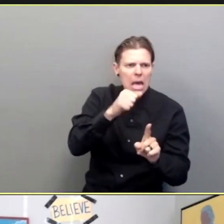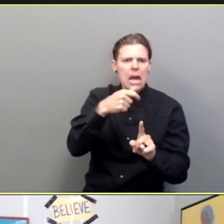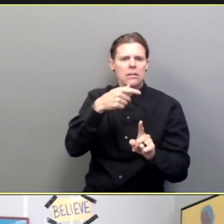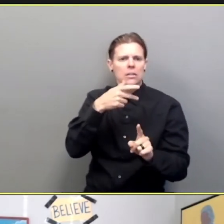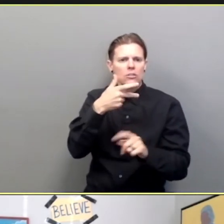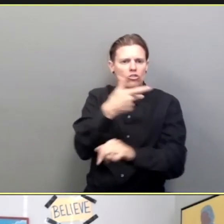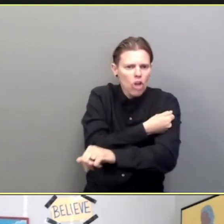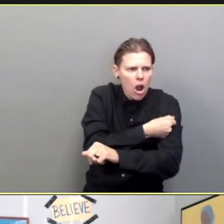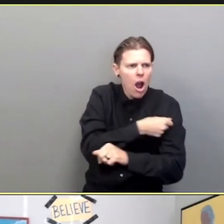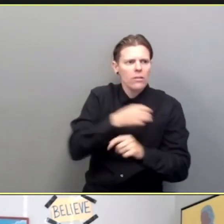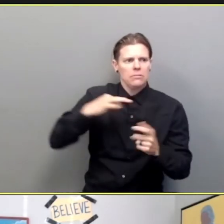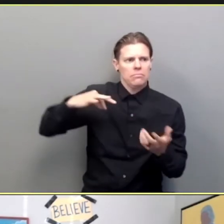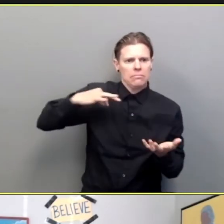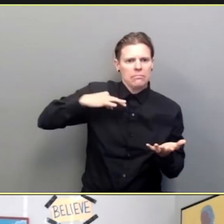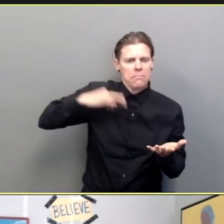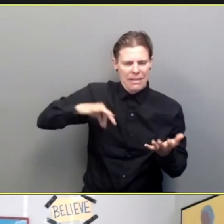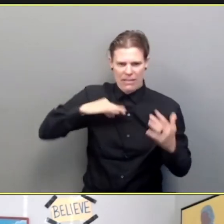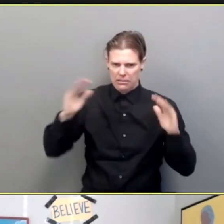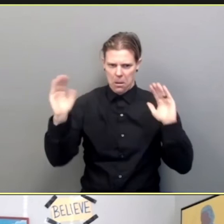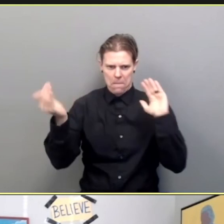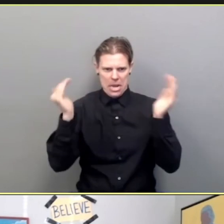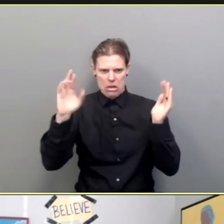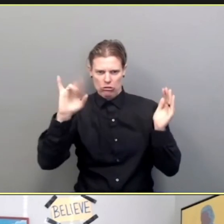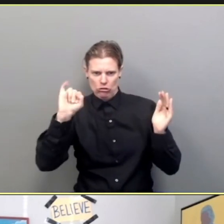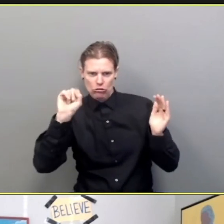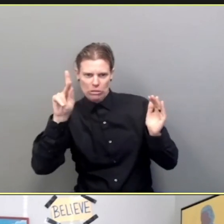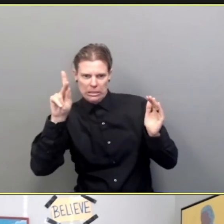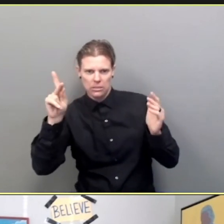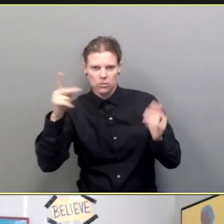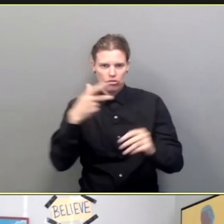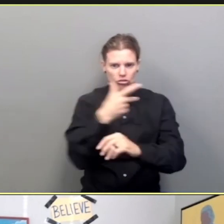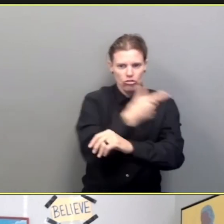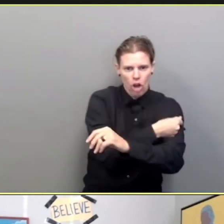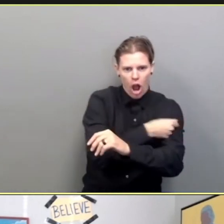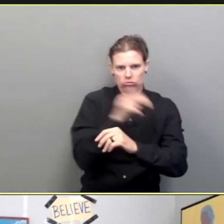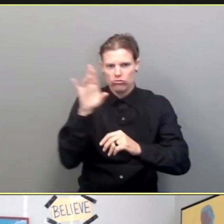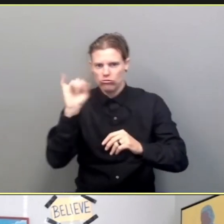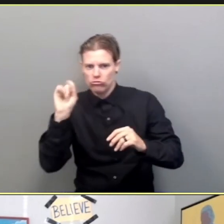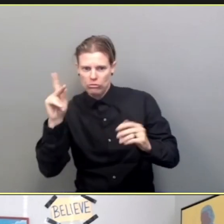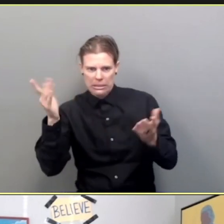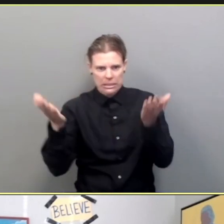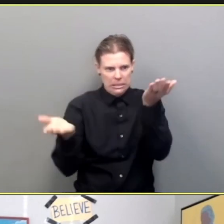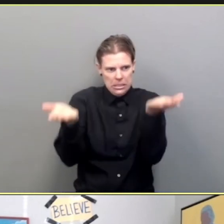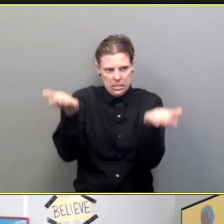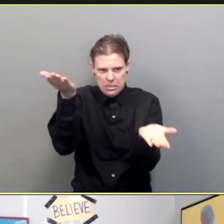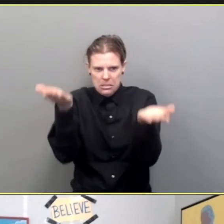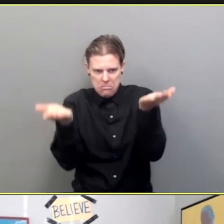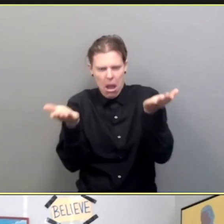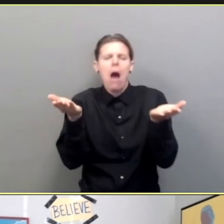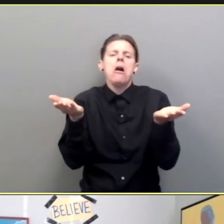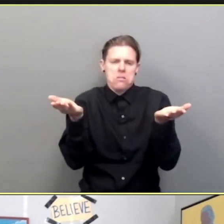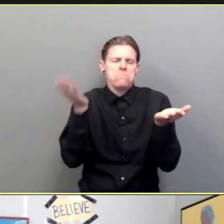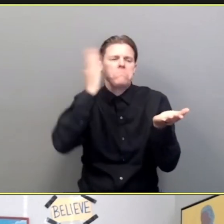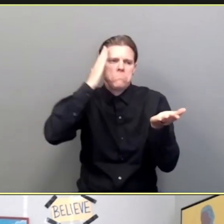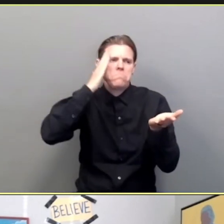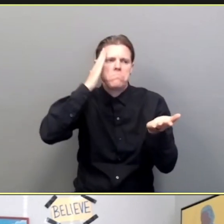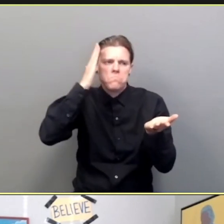this rare complication. And I think what else is important to know is